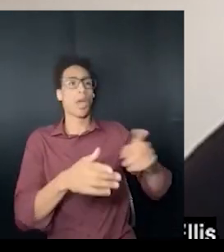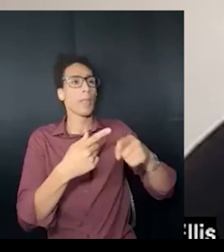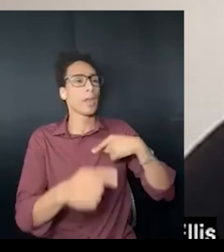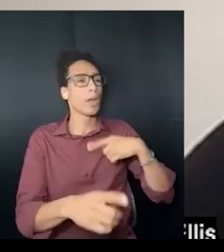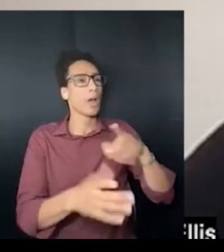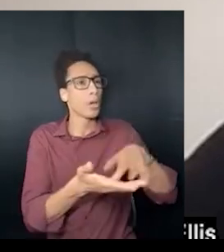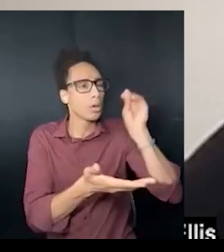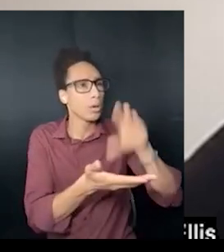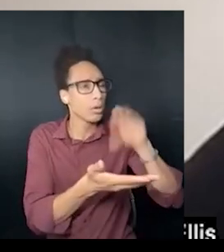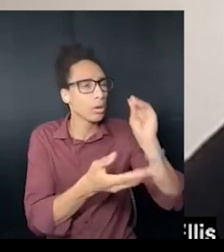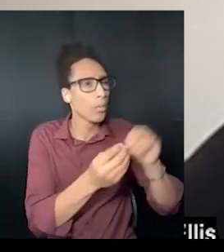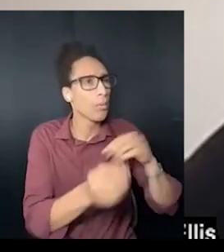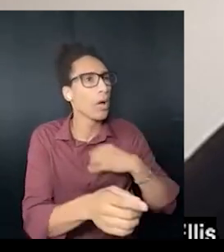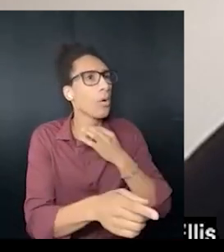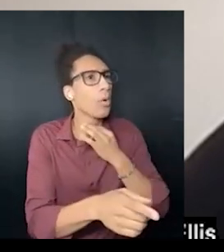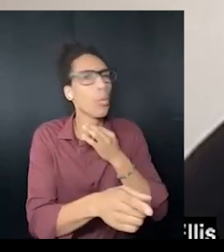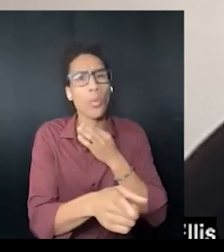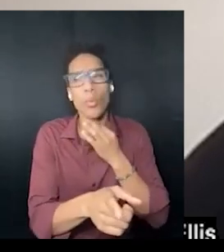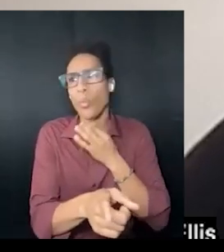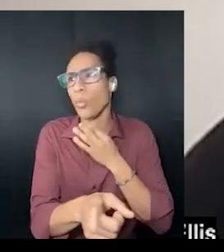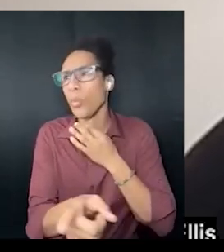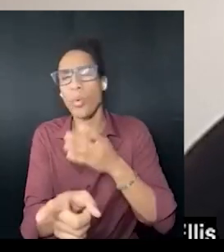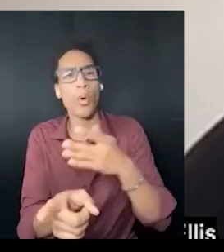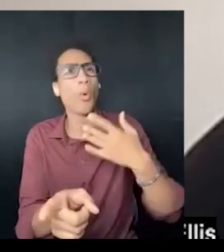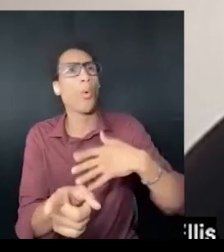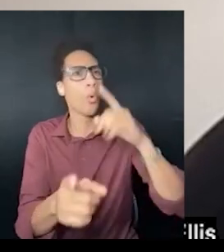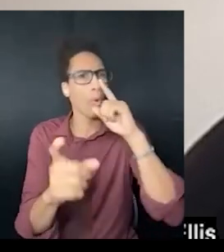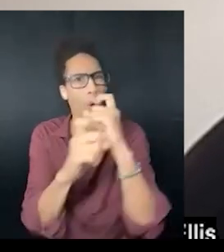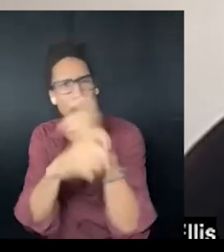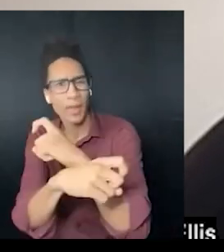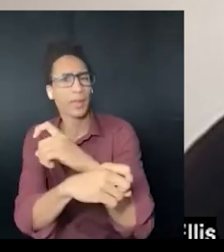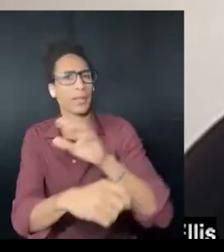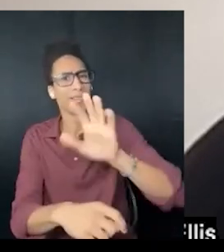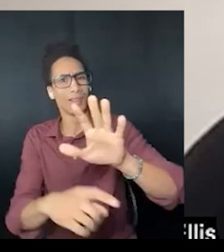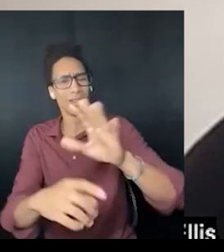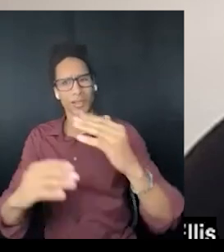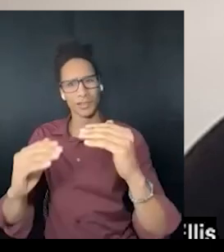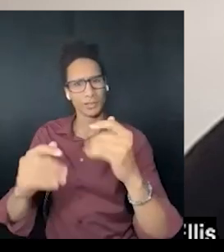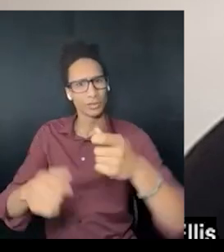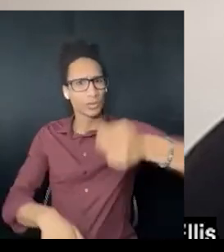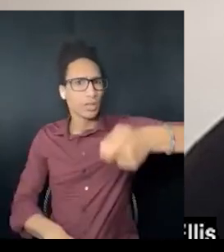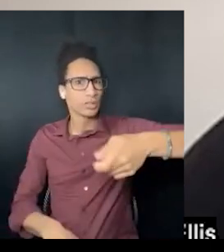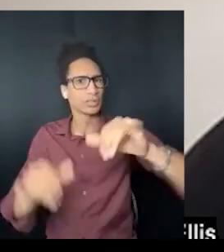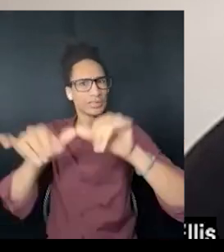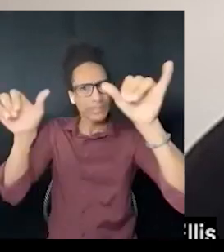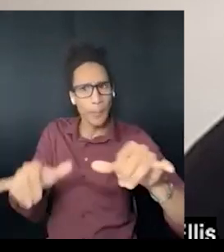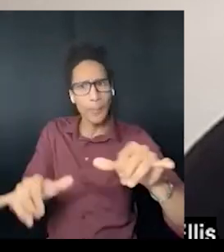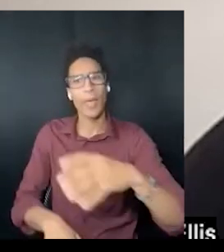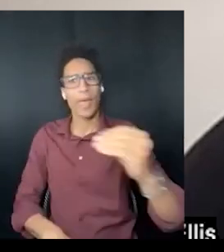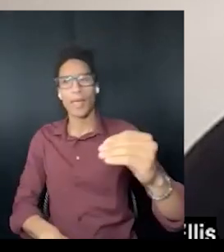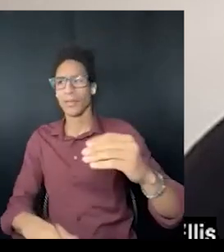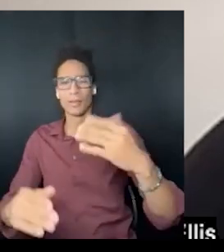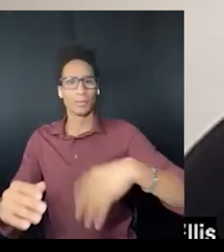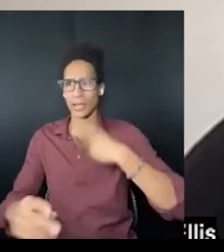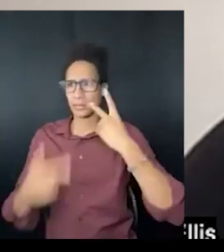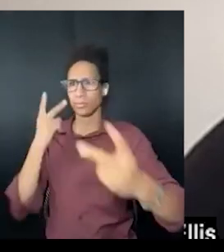complexity of the justice system and the injustice of how